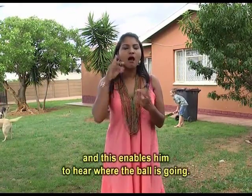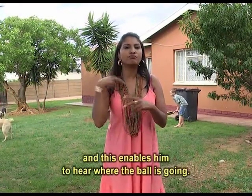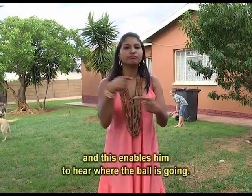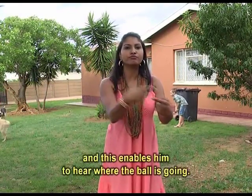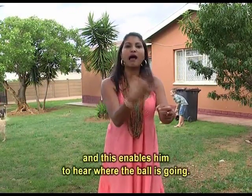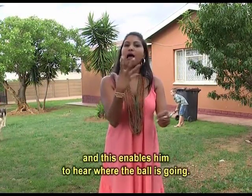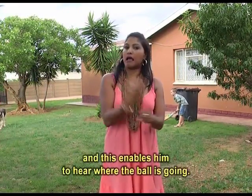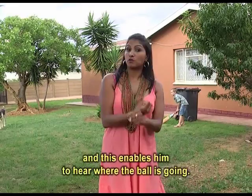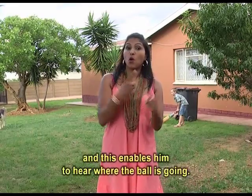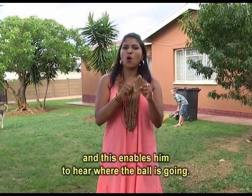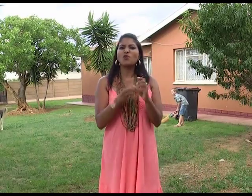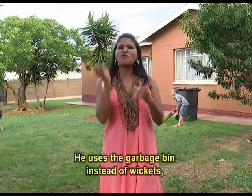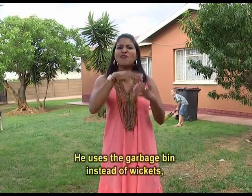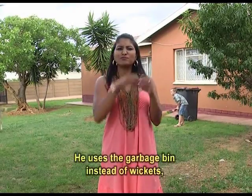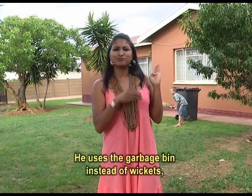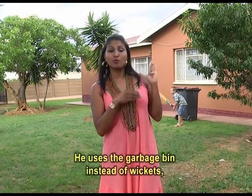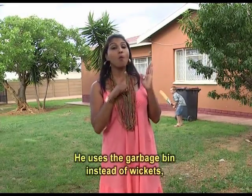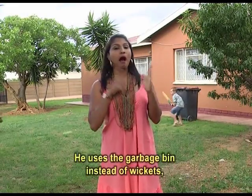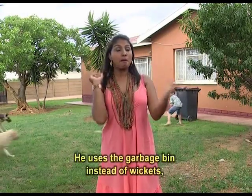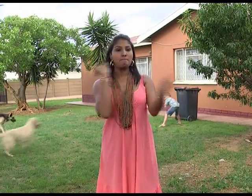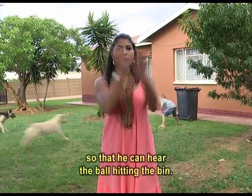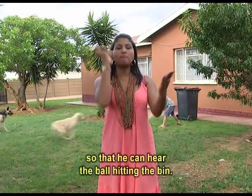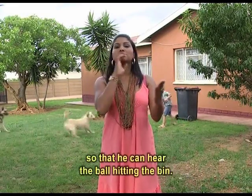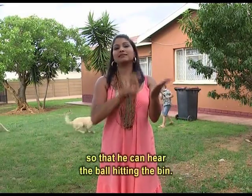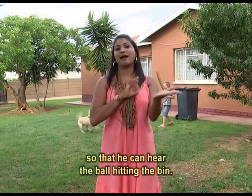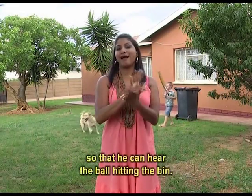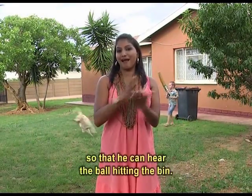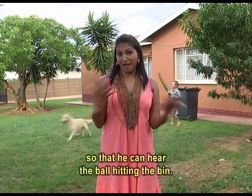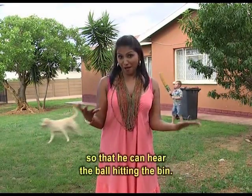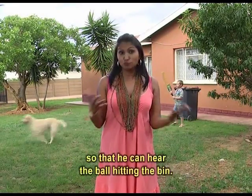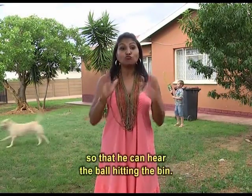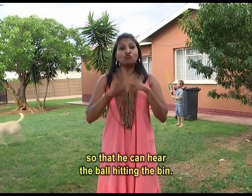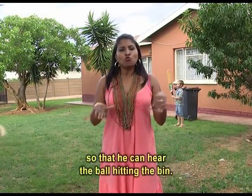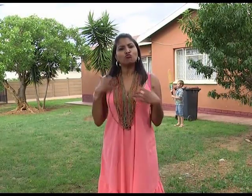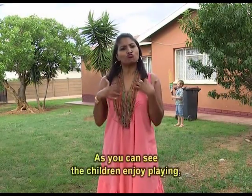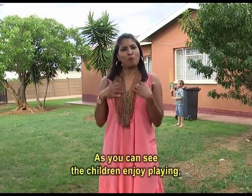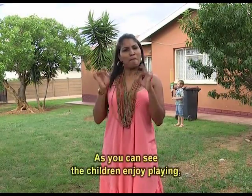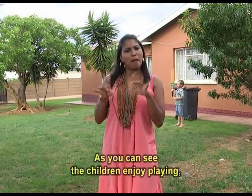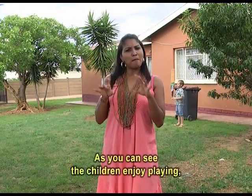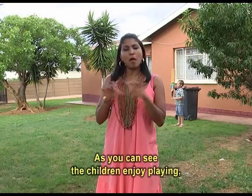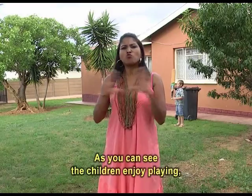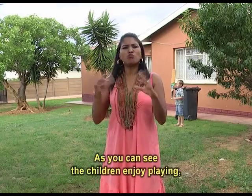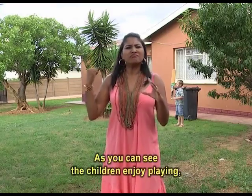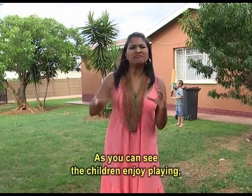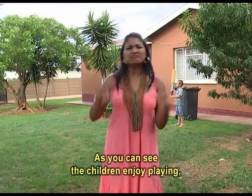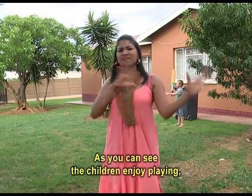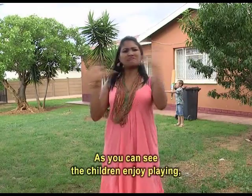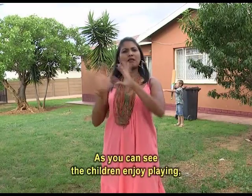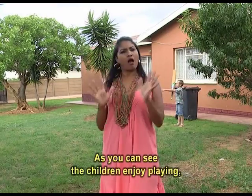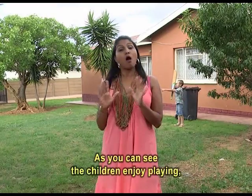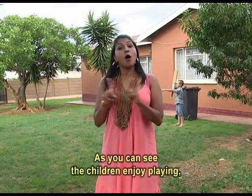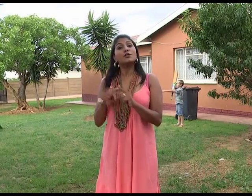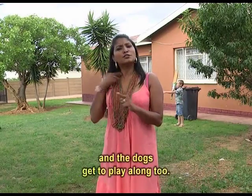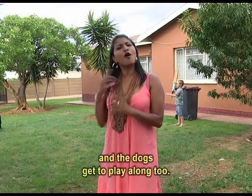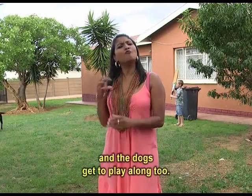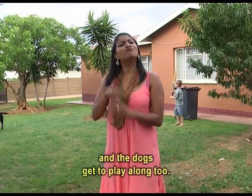this enables him to hear where the ball is going. He uses the garbage bin instead of wickets so he can hear the ball hitting the bin. As you can see, the